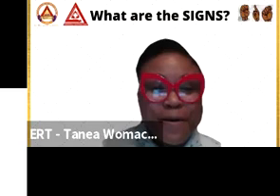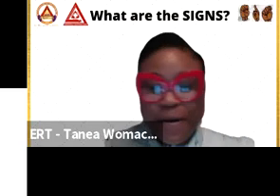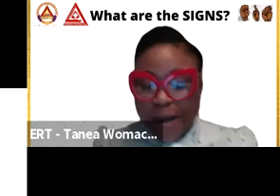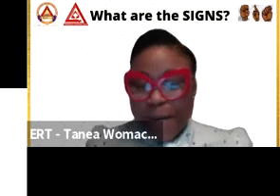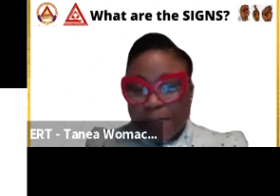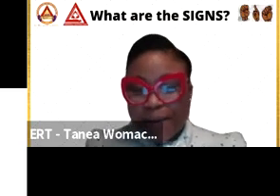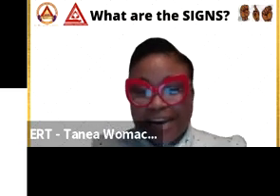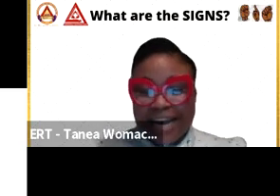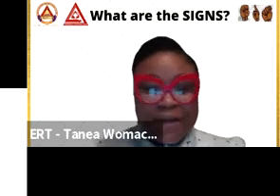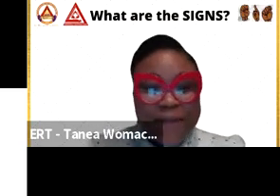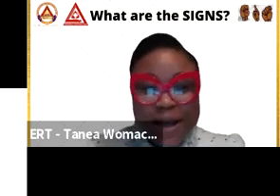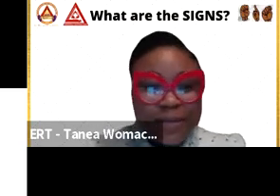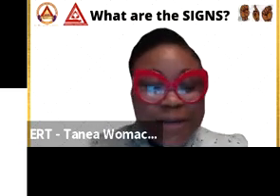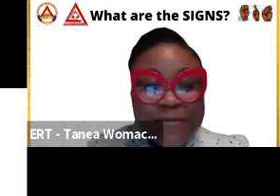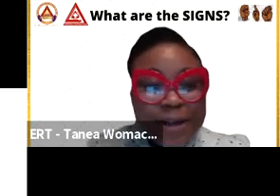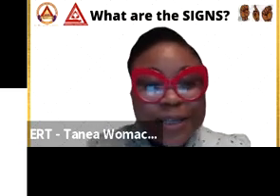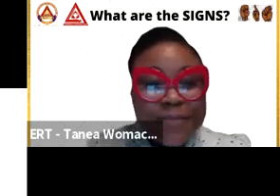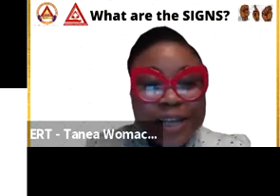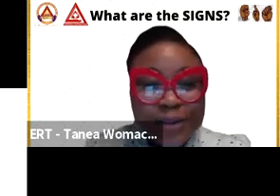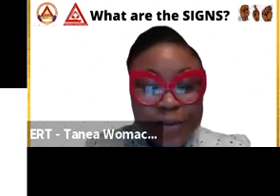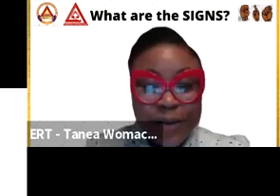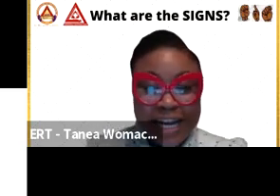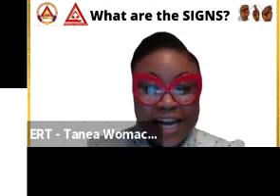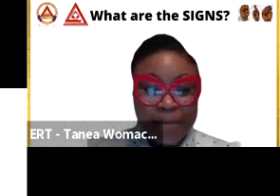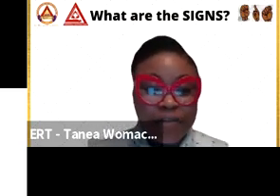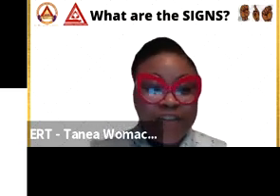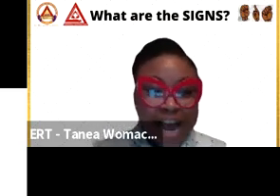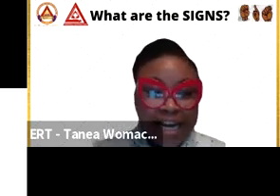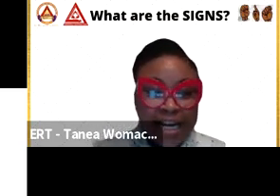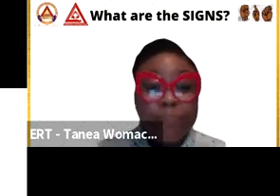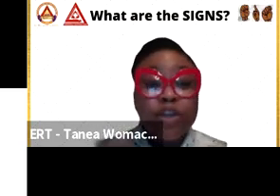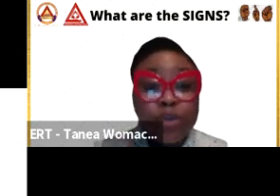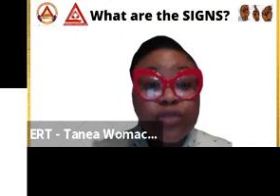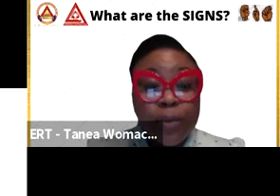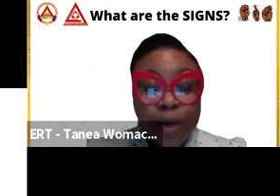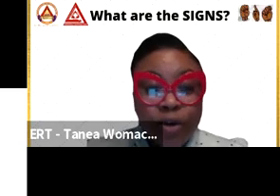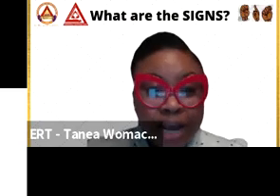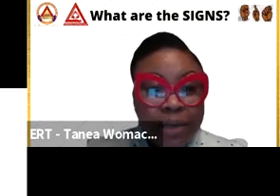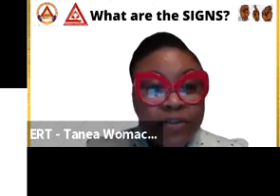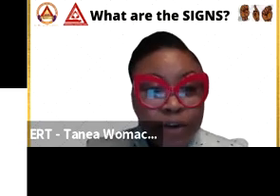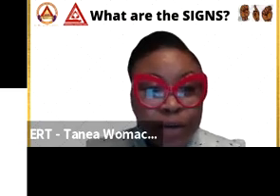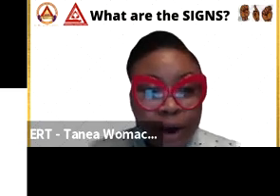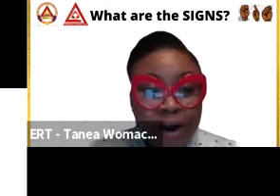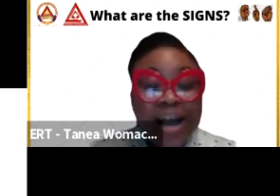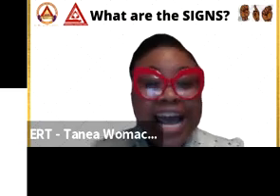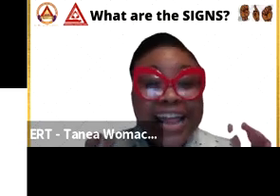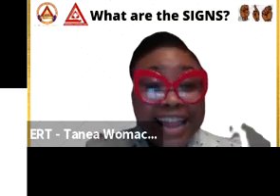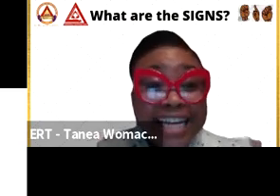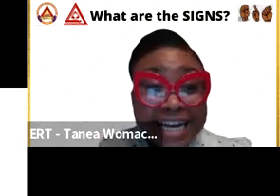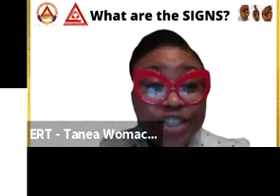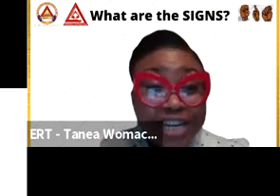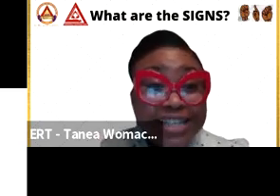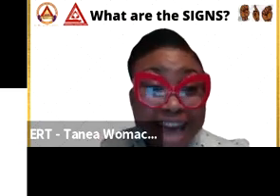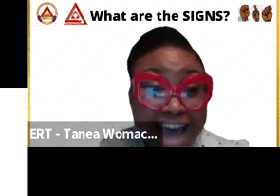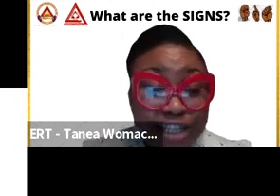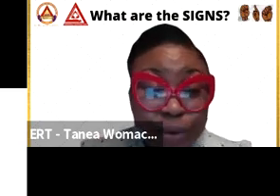so many emails back and forth to make sure we provided useful programming for you all. And they